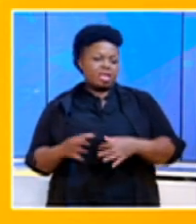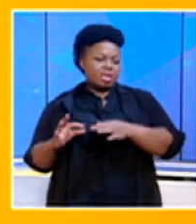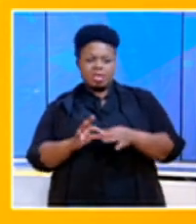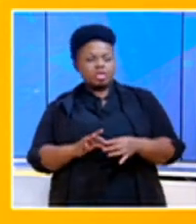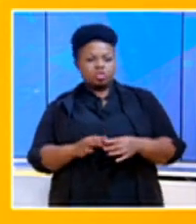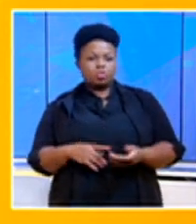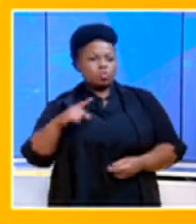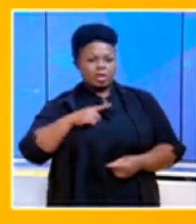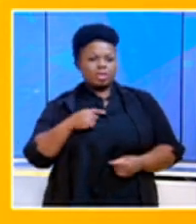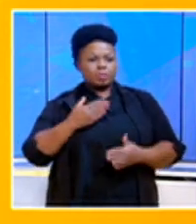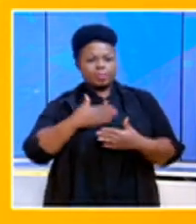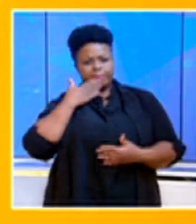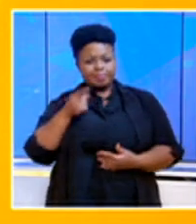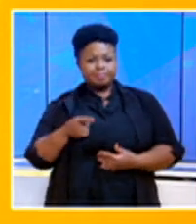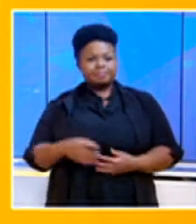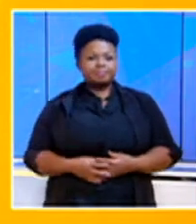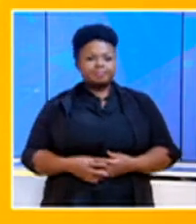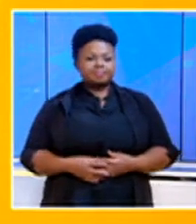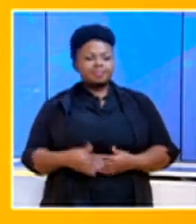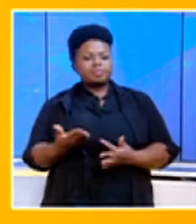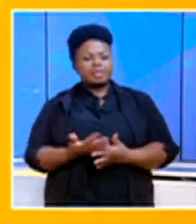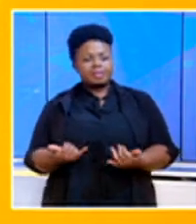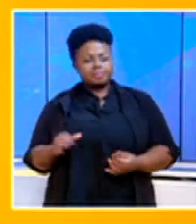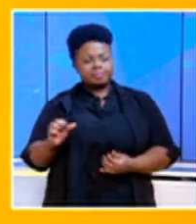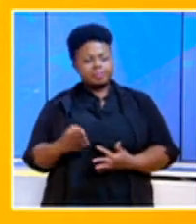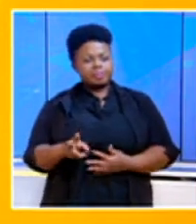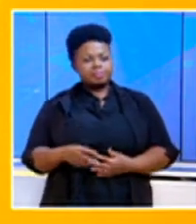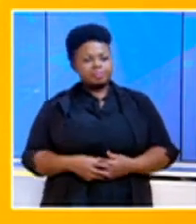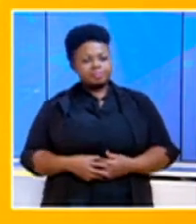or the lack thereof, and other related issues as well. Let's take a break. We'll see you after this with sports.